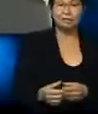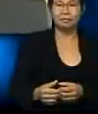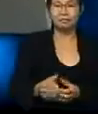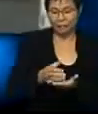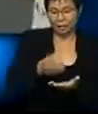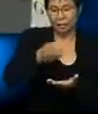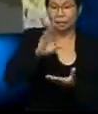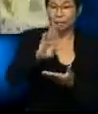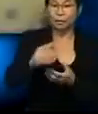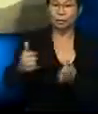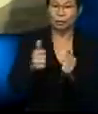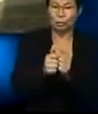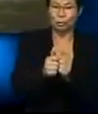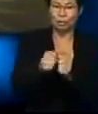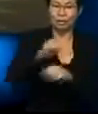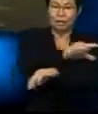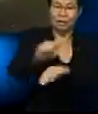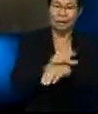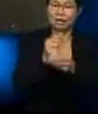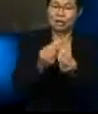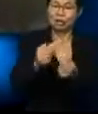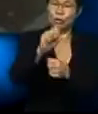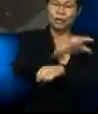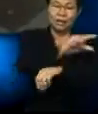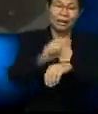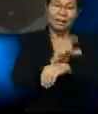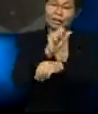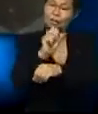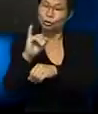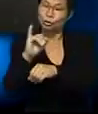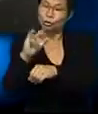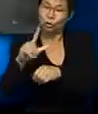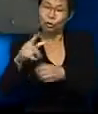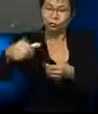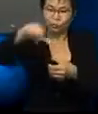Fill cup B with garden soil.